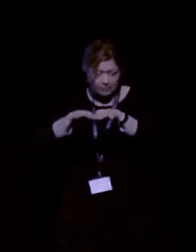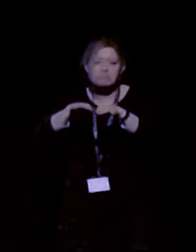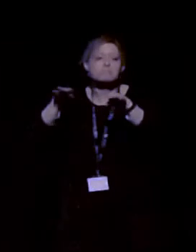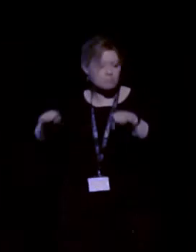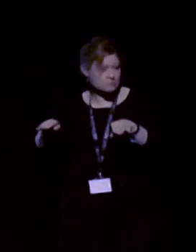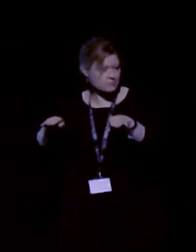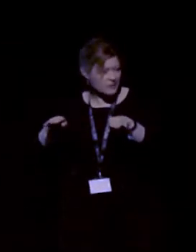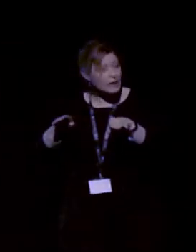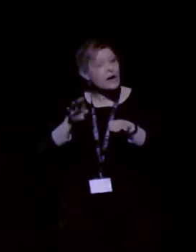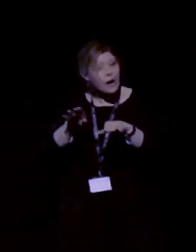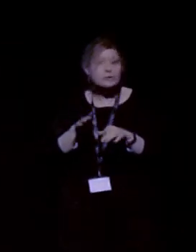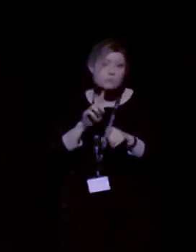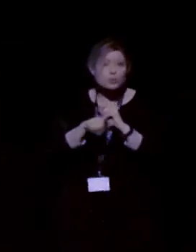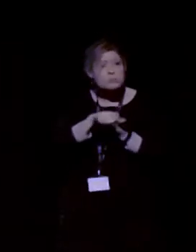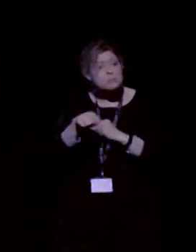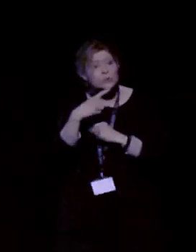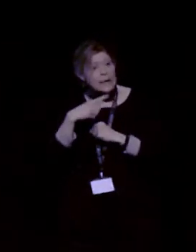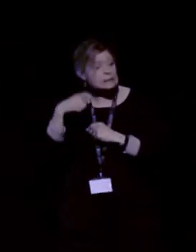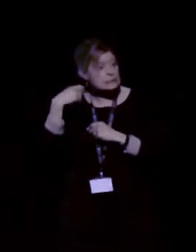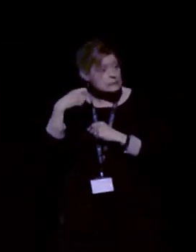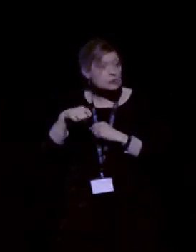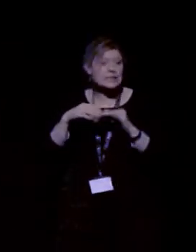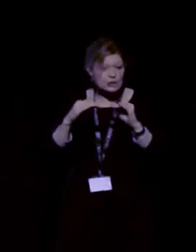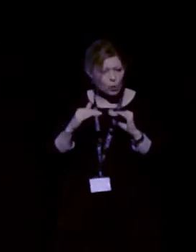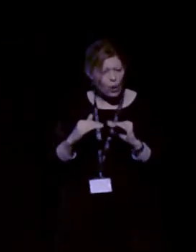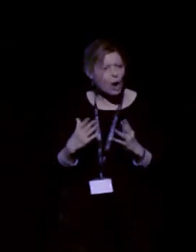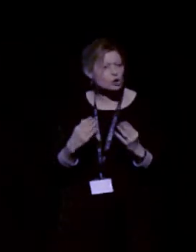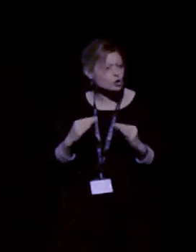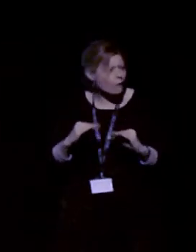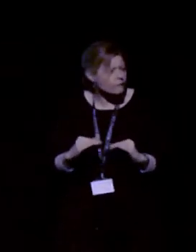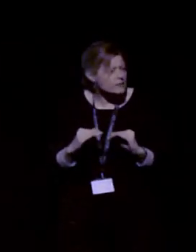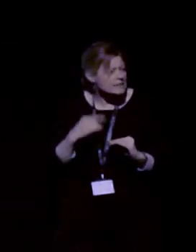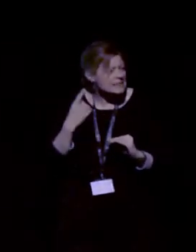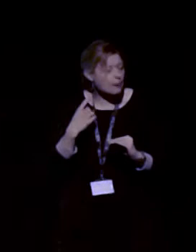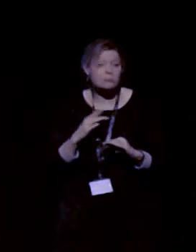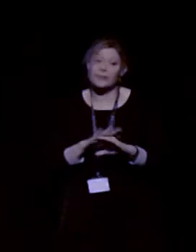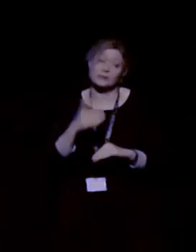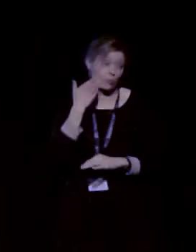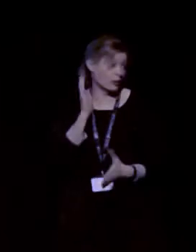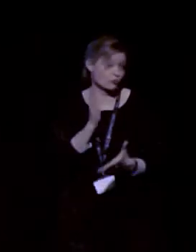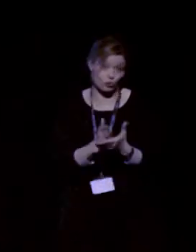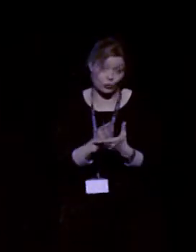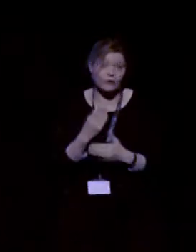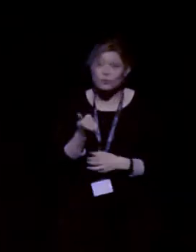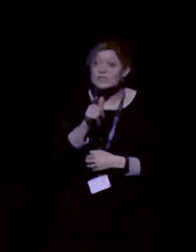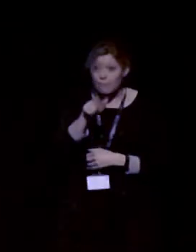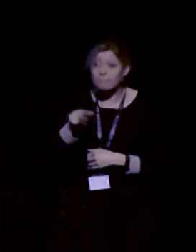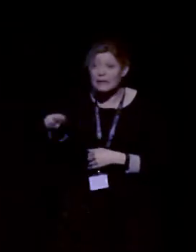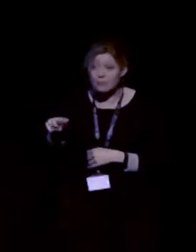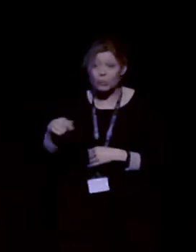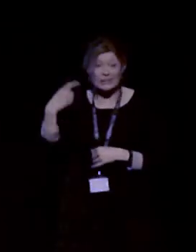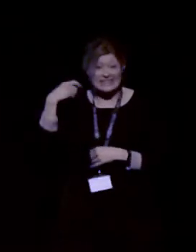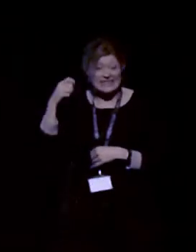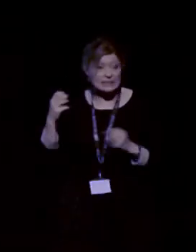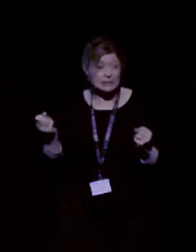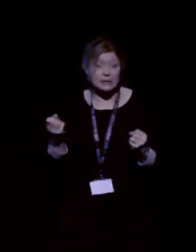as quite a soft sound. That's not always the case, but for many people tinnitus is not especially loud, but it may have a